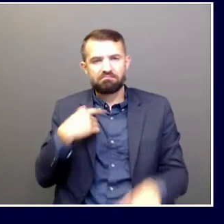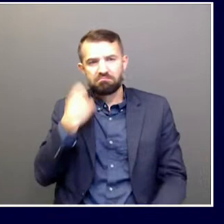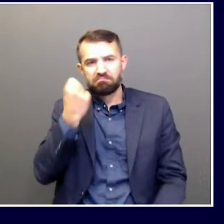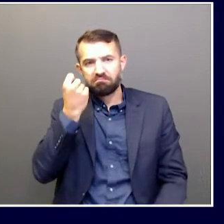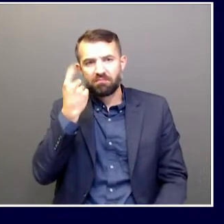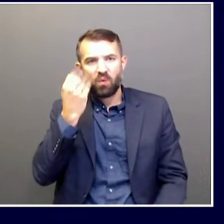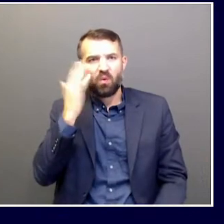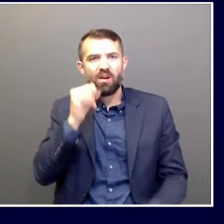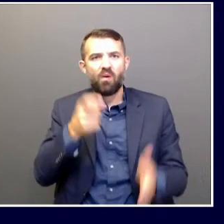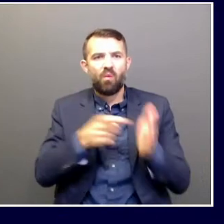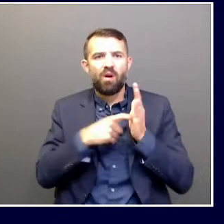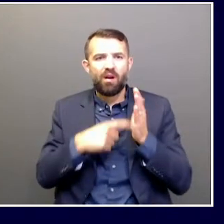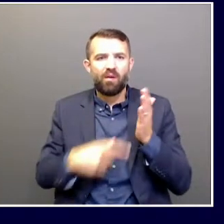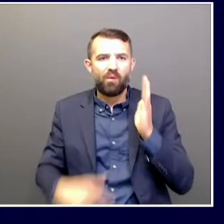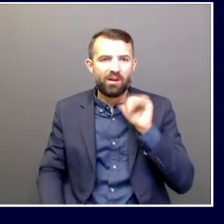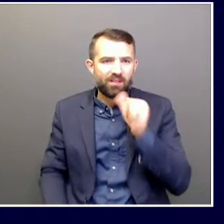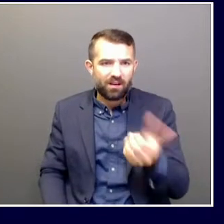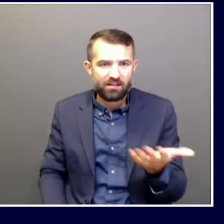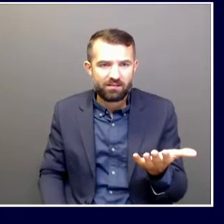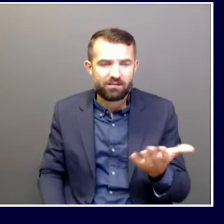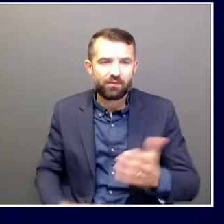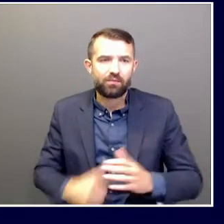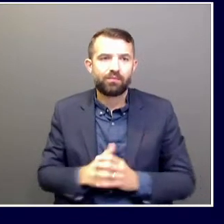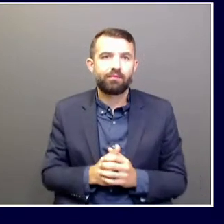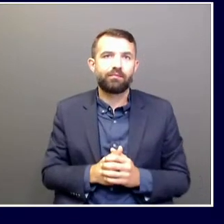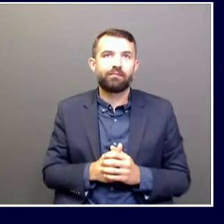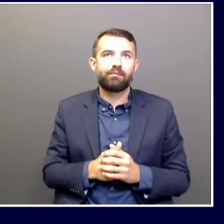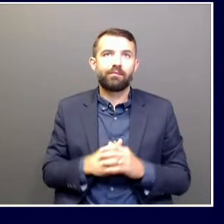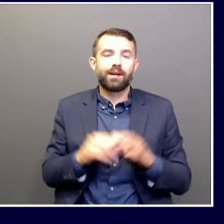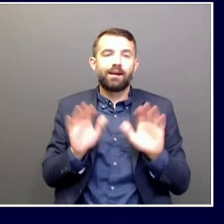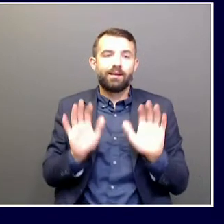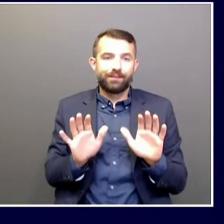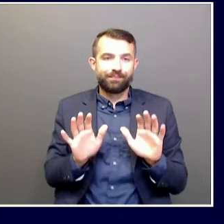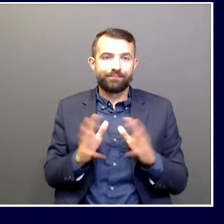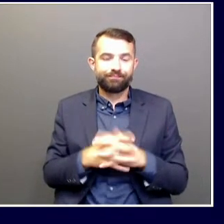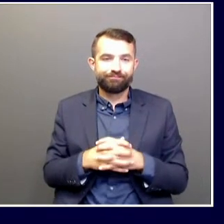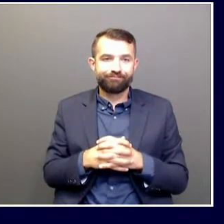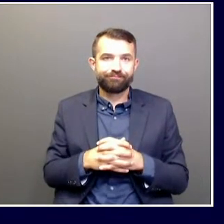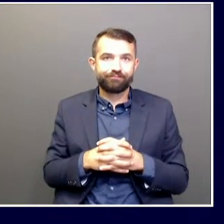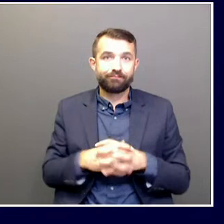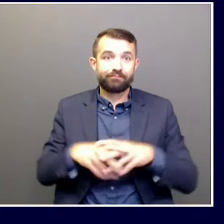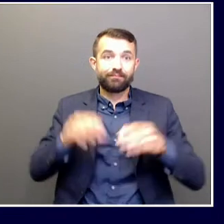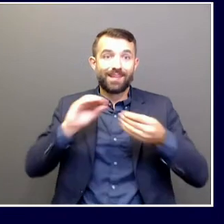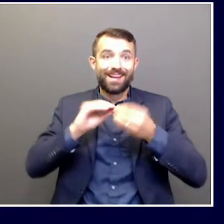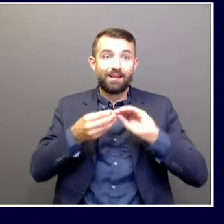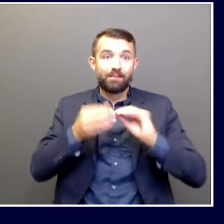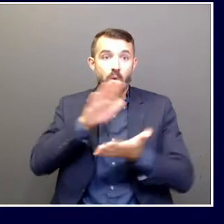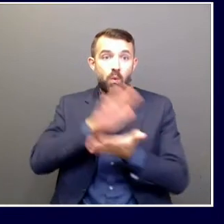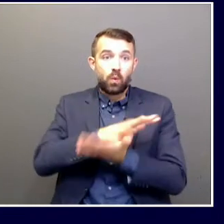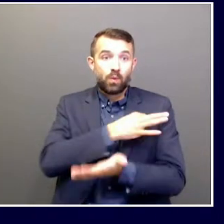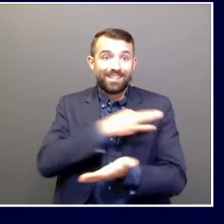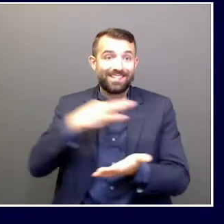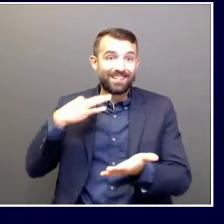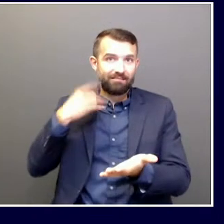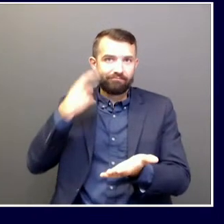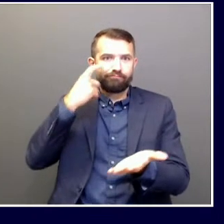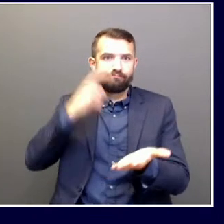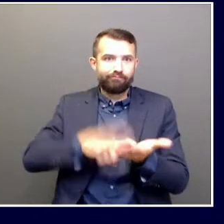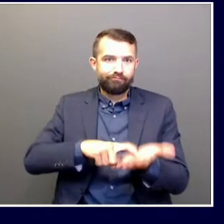I think we're getting there, not in terms of a requirement, but I've been speaking to leaders in the